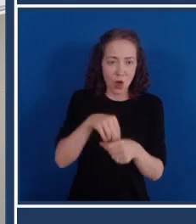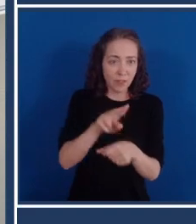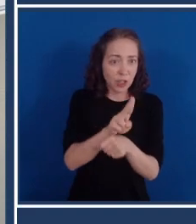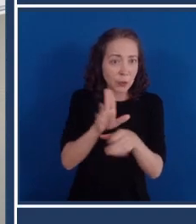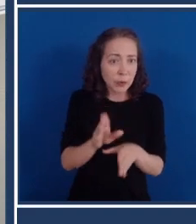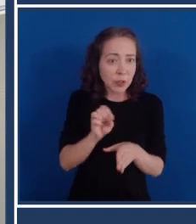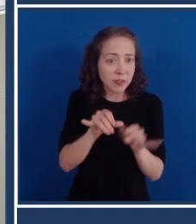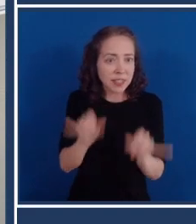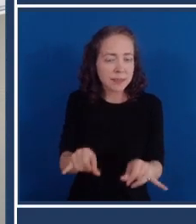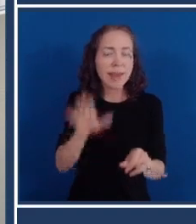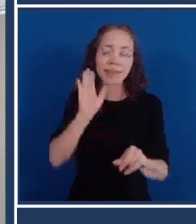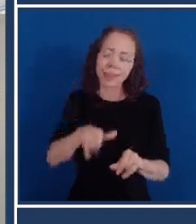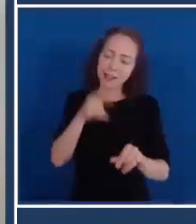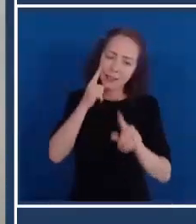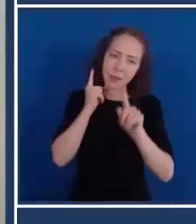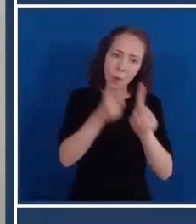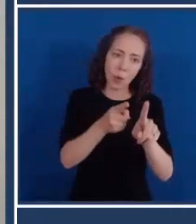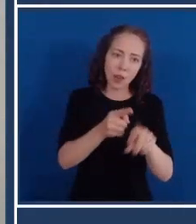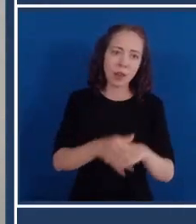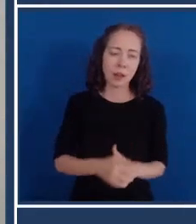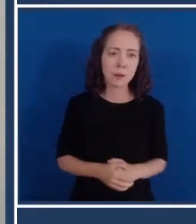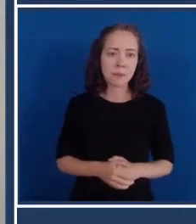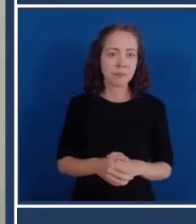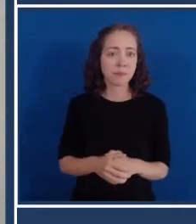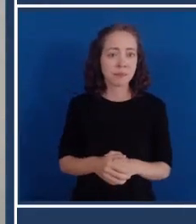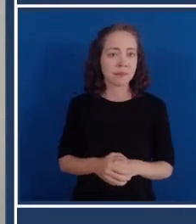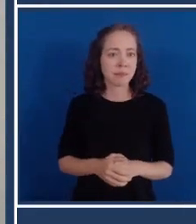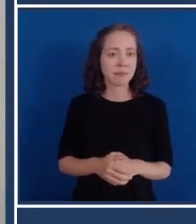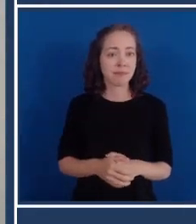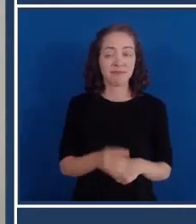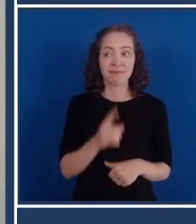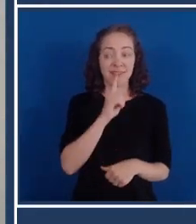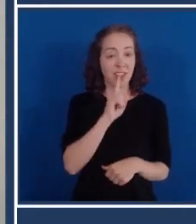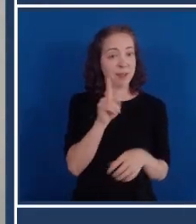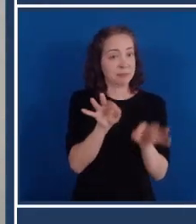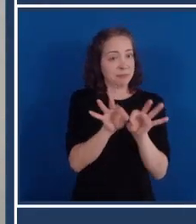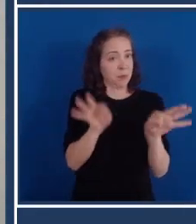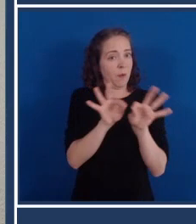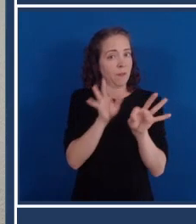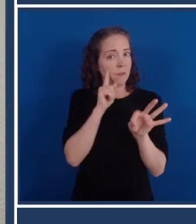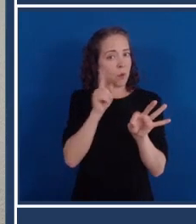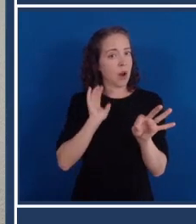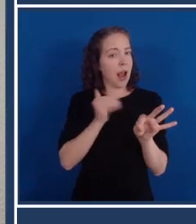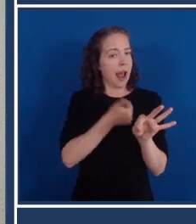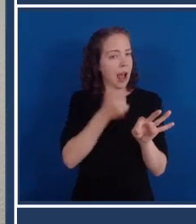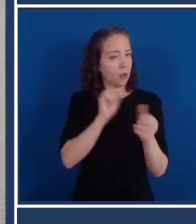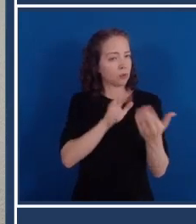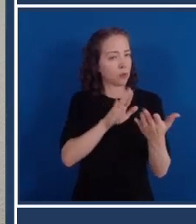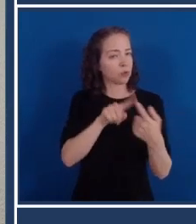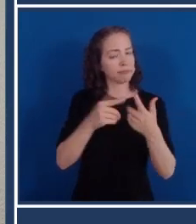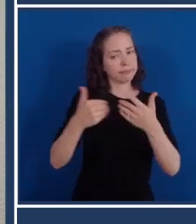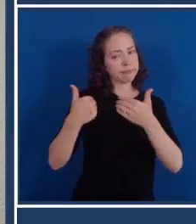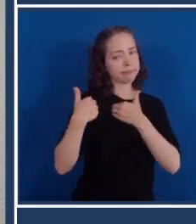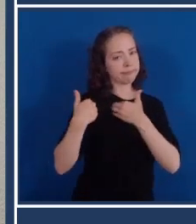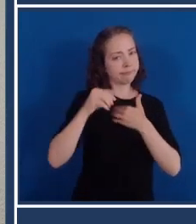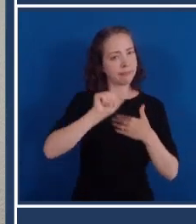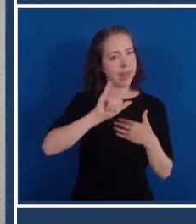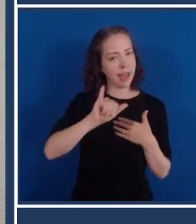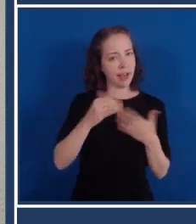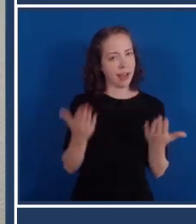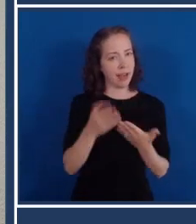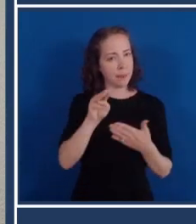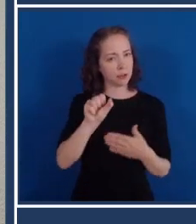we aim for. It really is a hallmark of our approach to responsible AI at Microsoft, that it's not we have